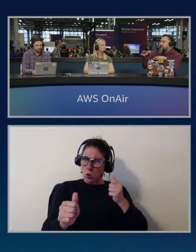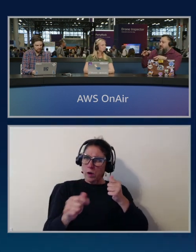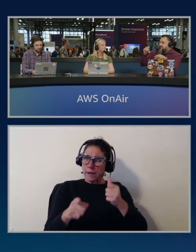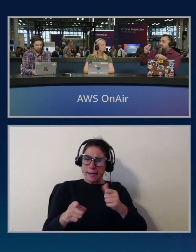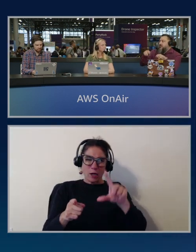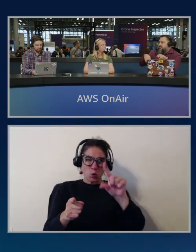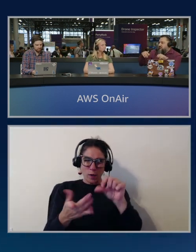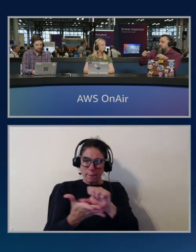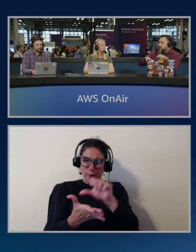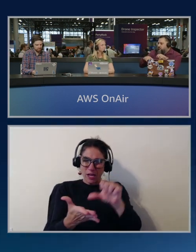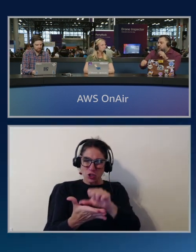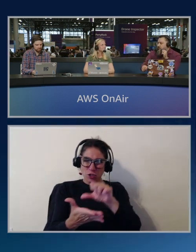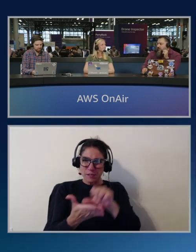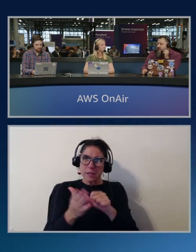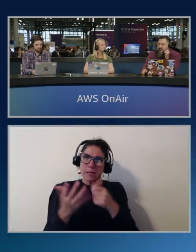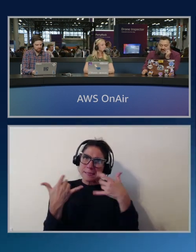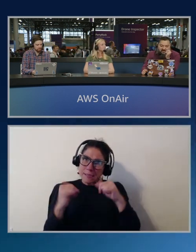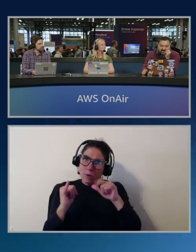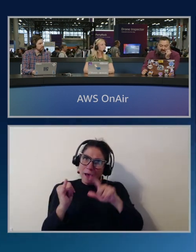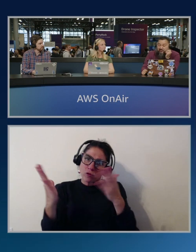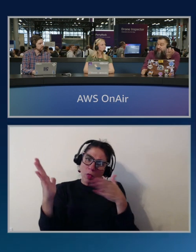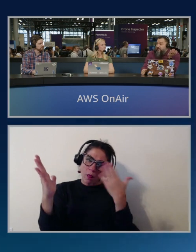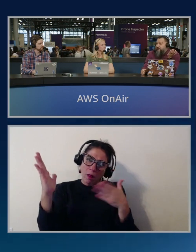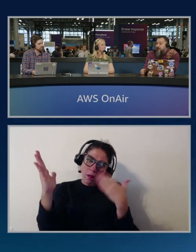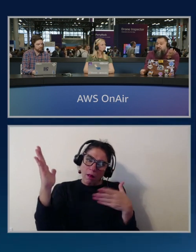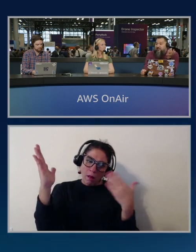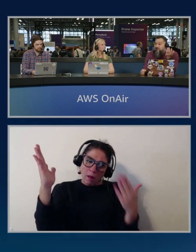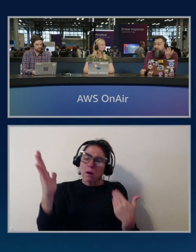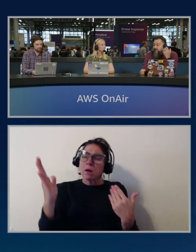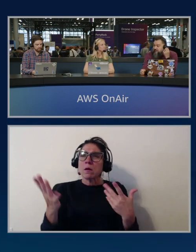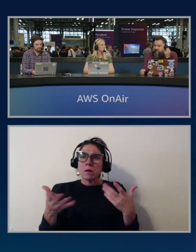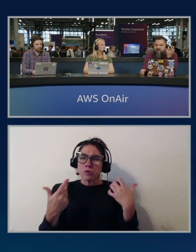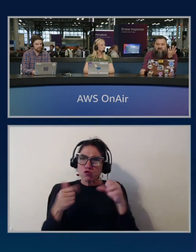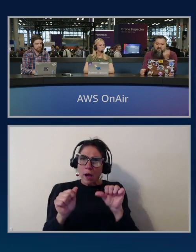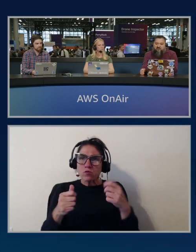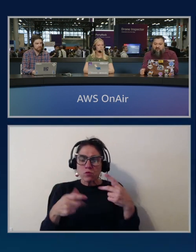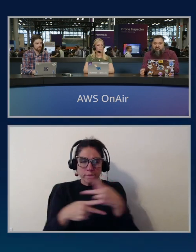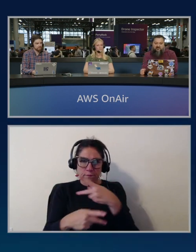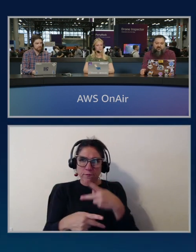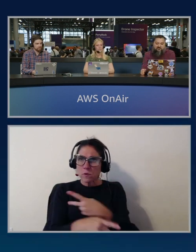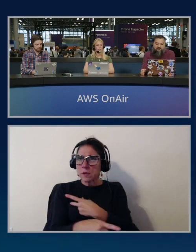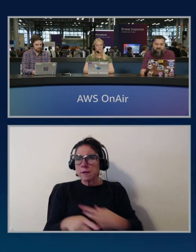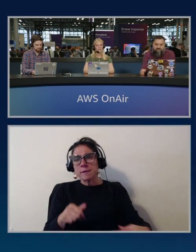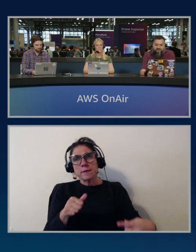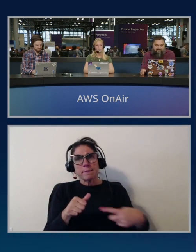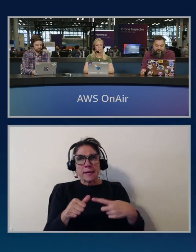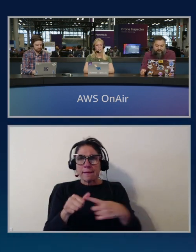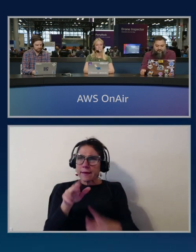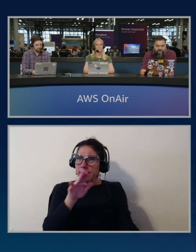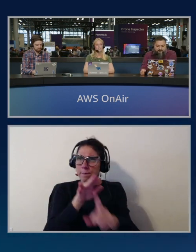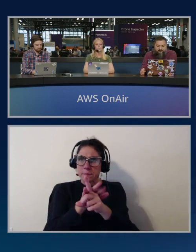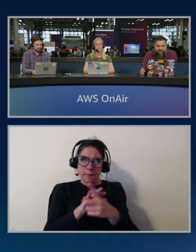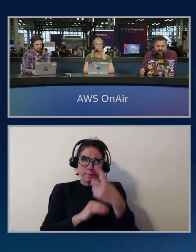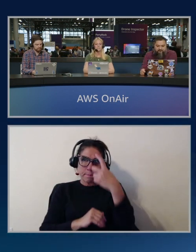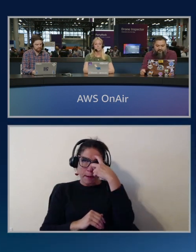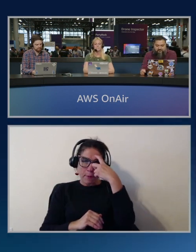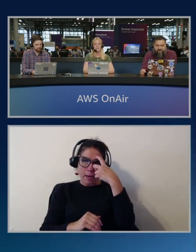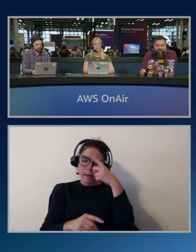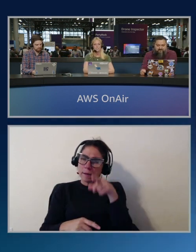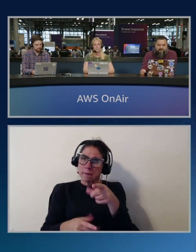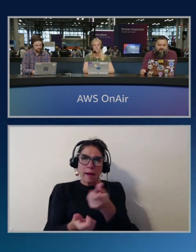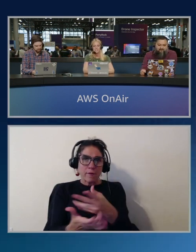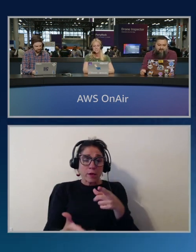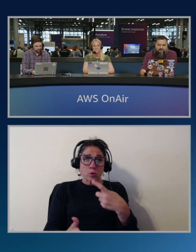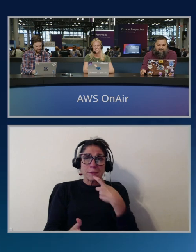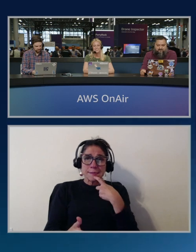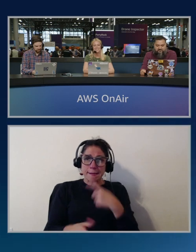pages of stuff that they got to still sort through and try to figure out. That's the immediate thing that comes to mind. All right, so he took everything you just said